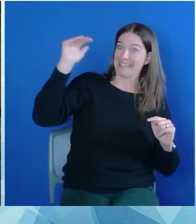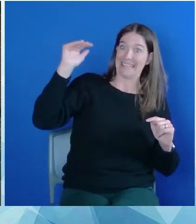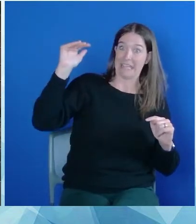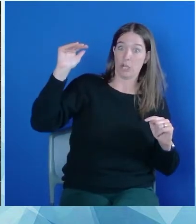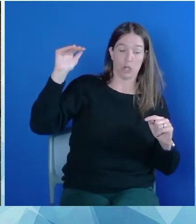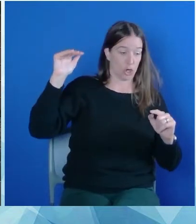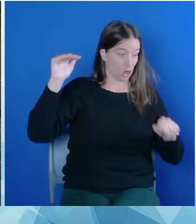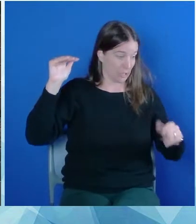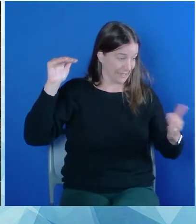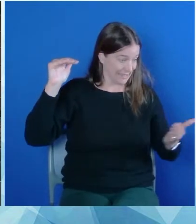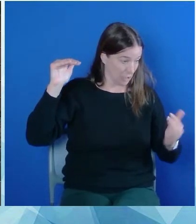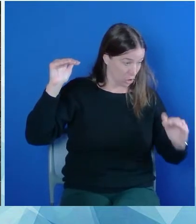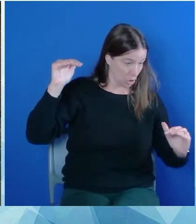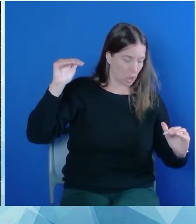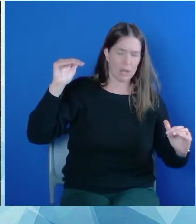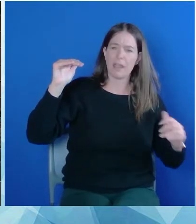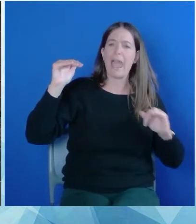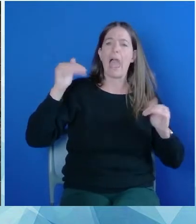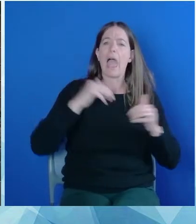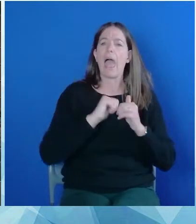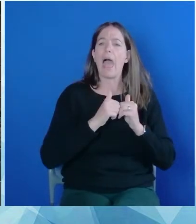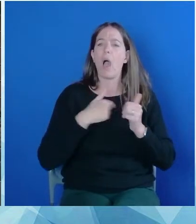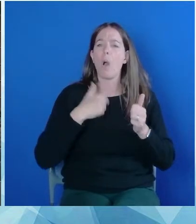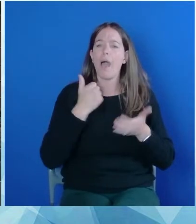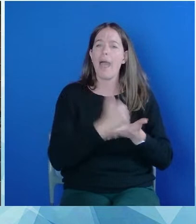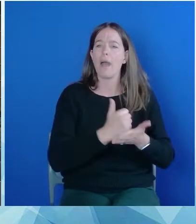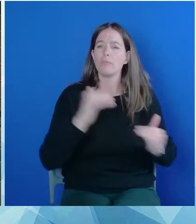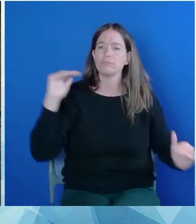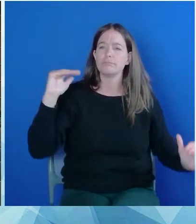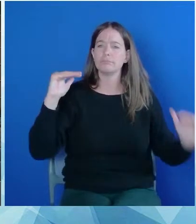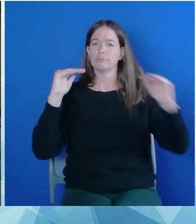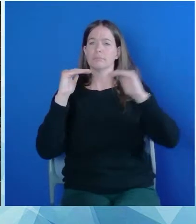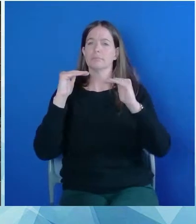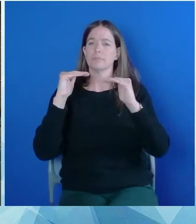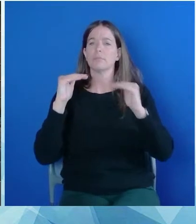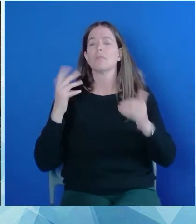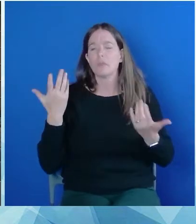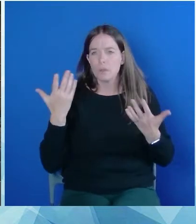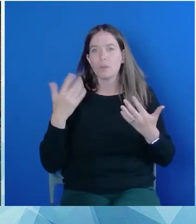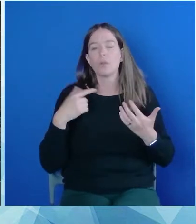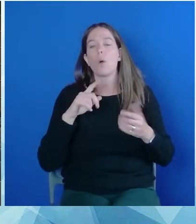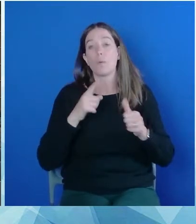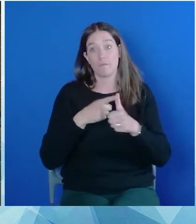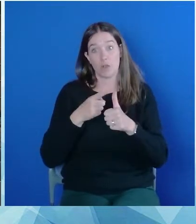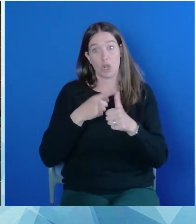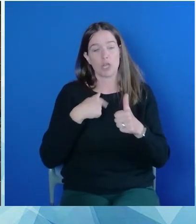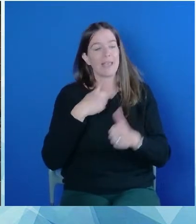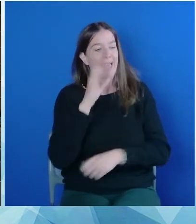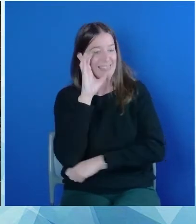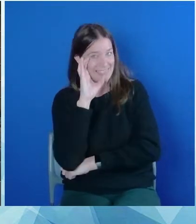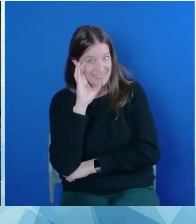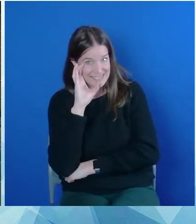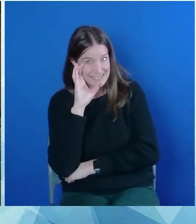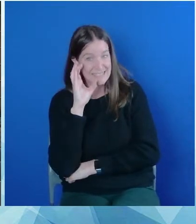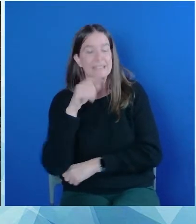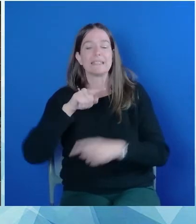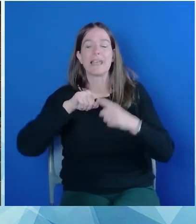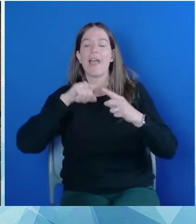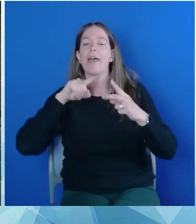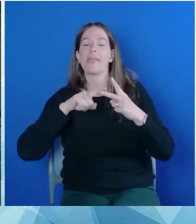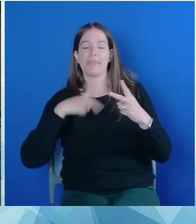that by listening to them, and then by letting them know what ASDB policy has to say about